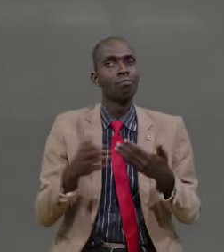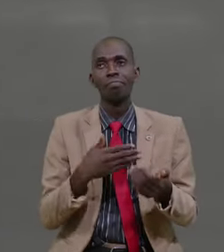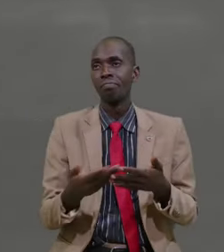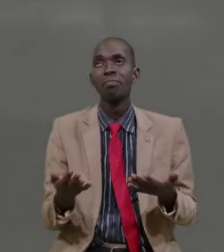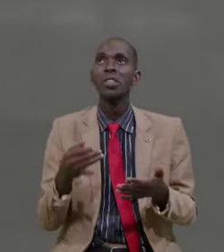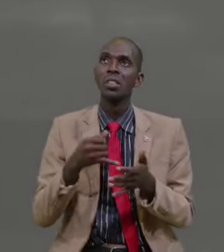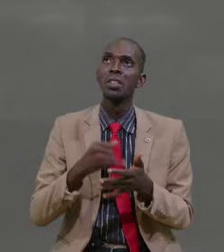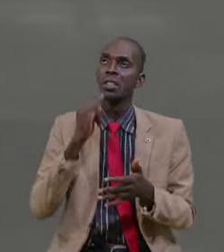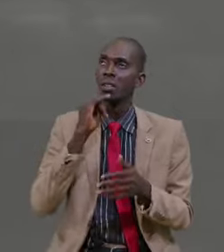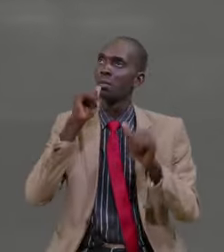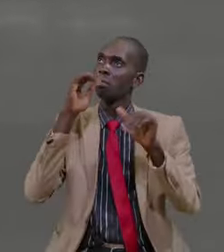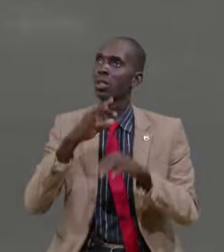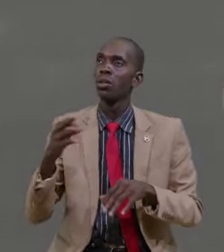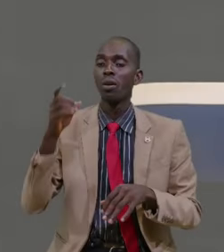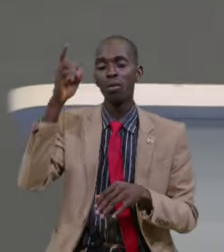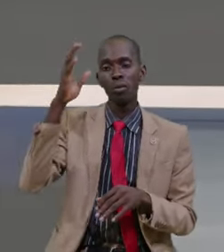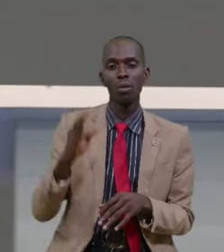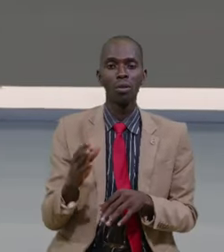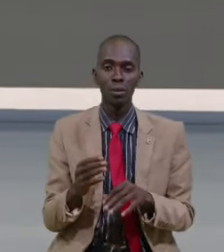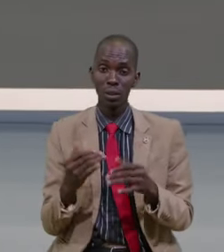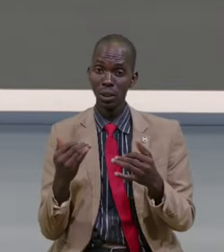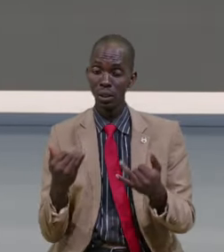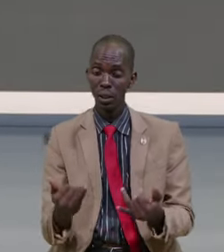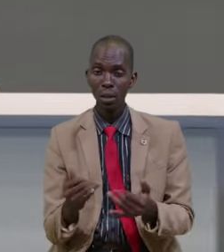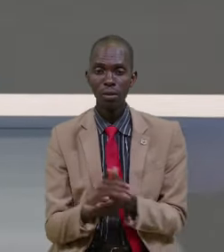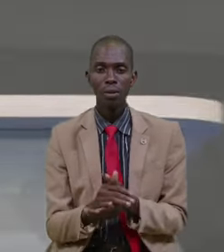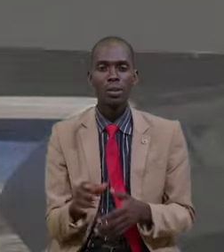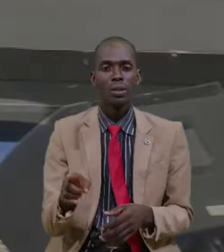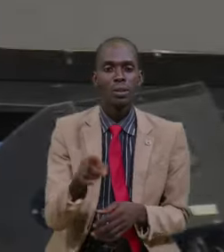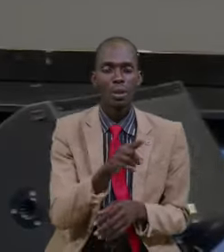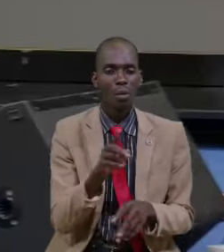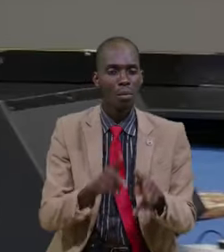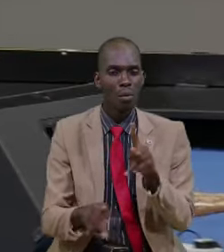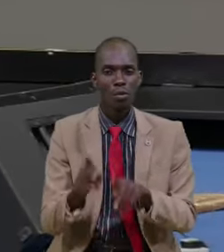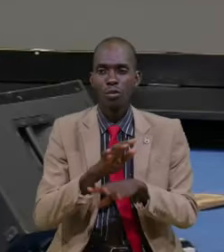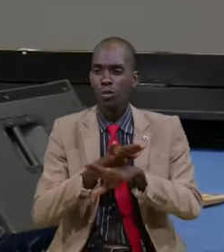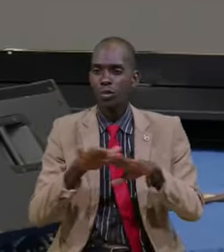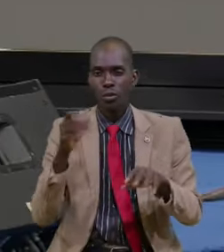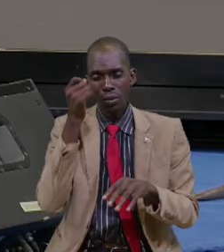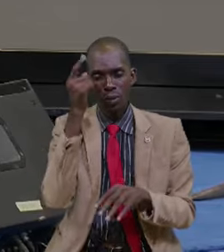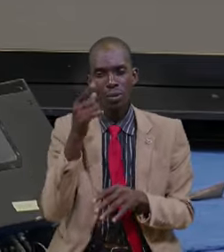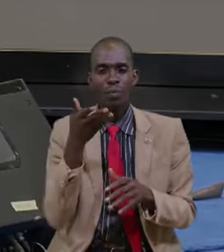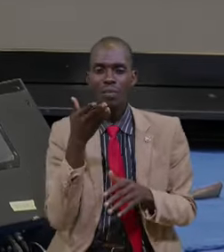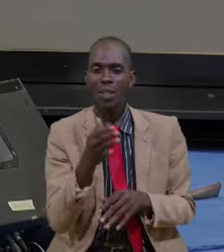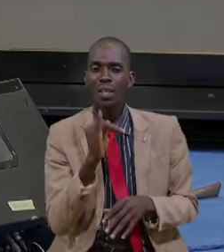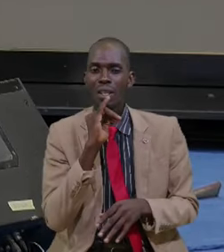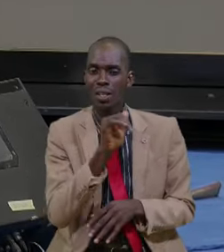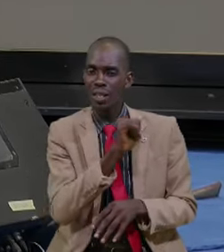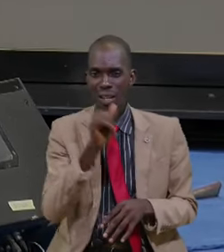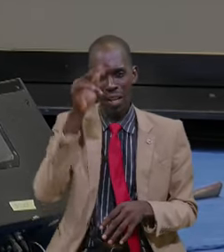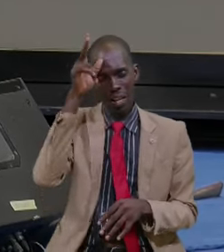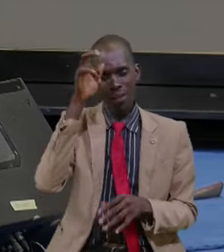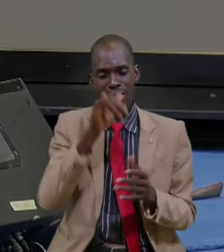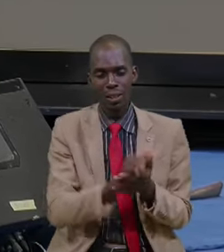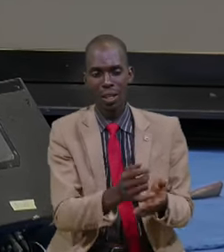in disguise. Now, they don't understand there is a devil that comes to steal, to